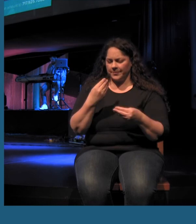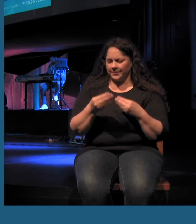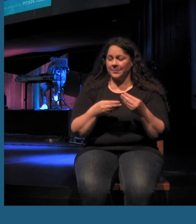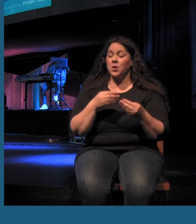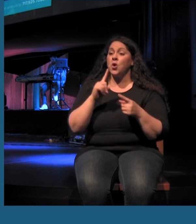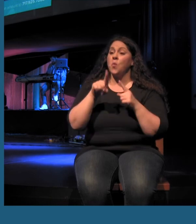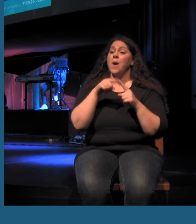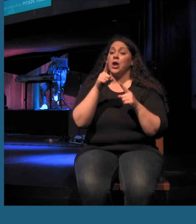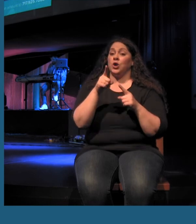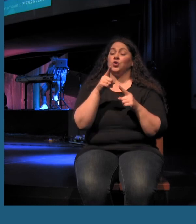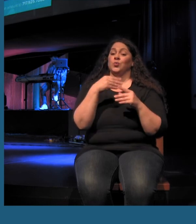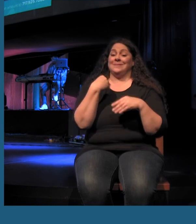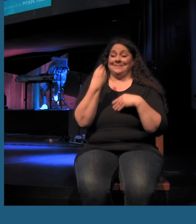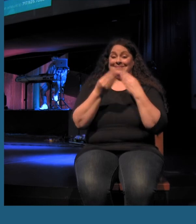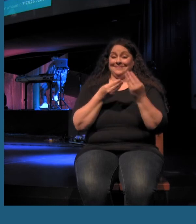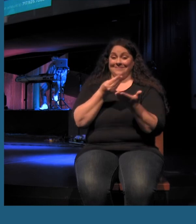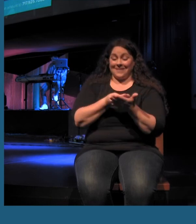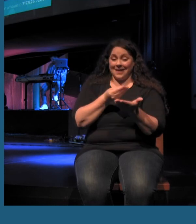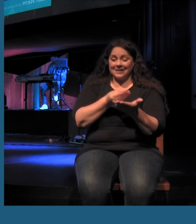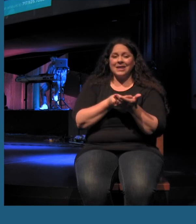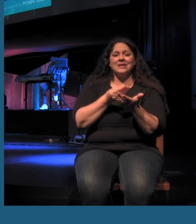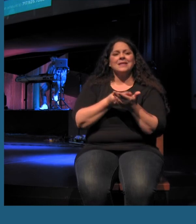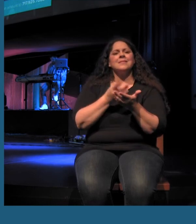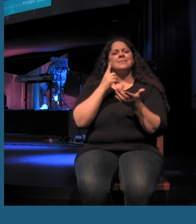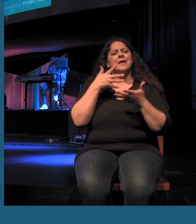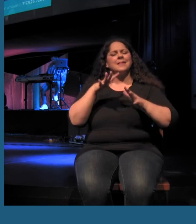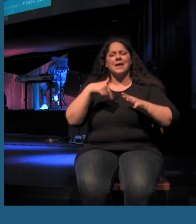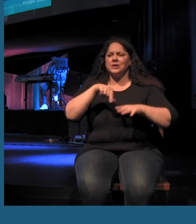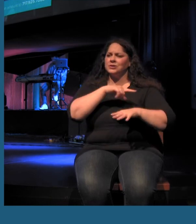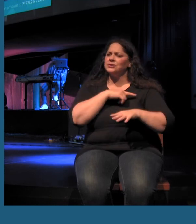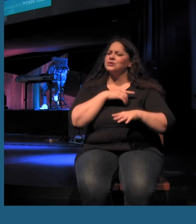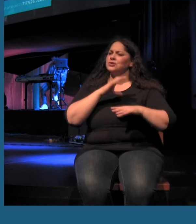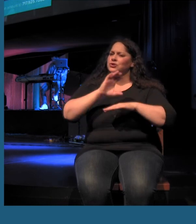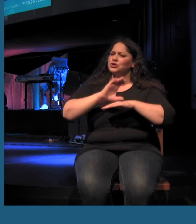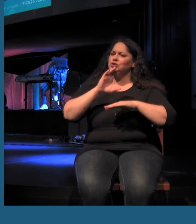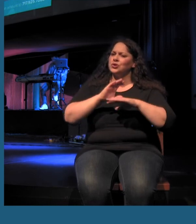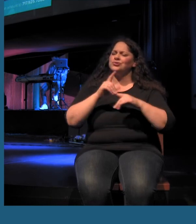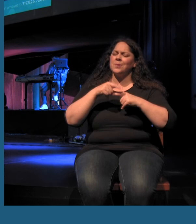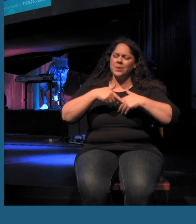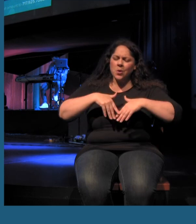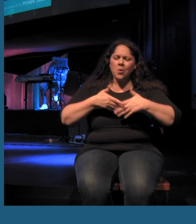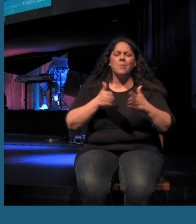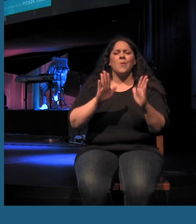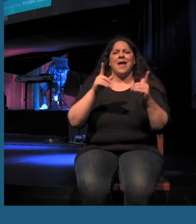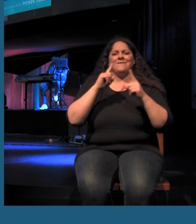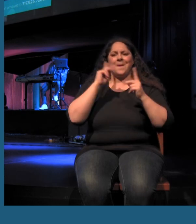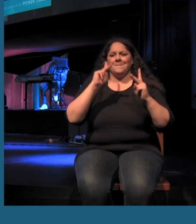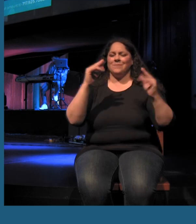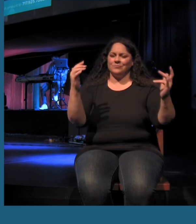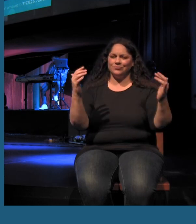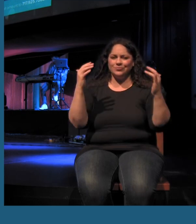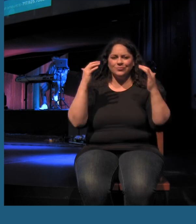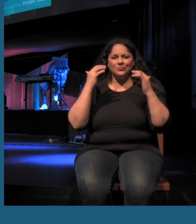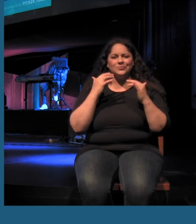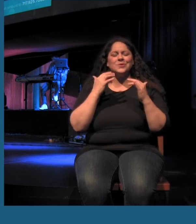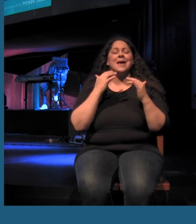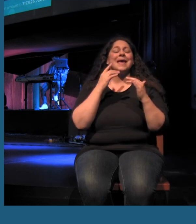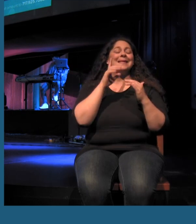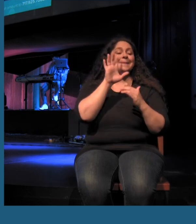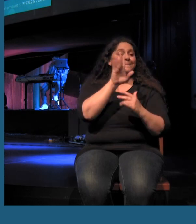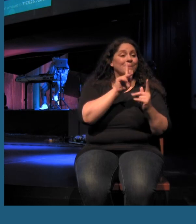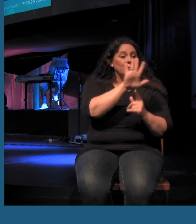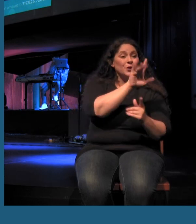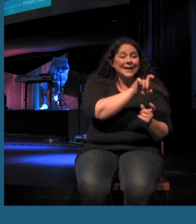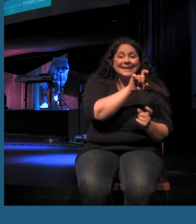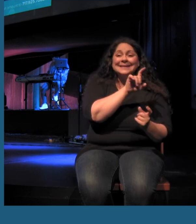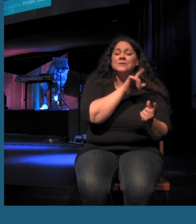give financially here, it really just allows us as a church to be a storehouse, to be a place where we can meet felt needs